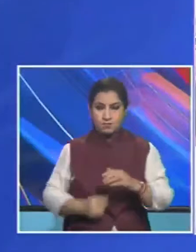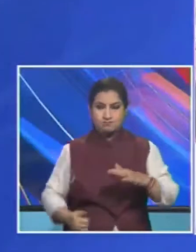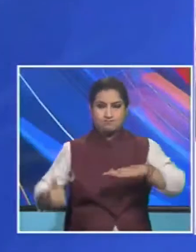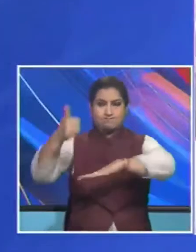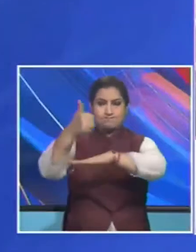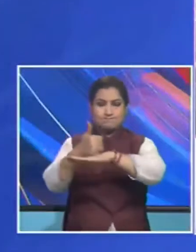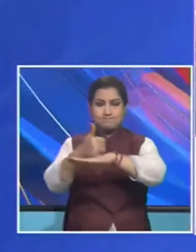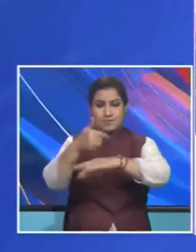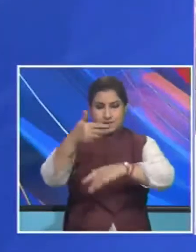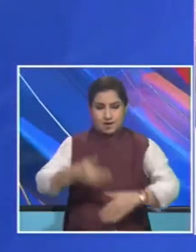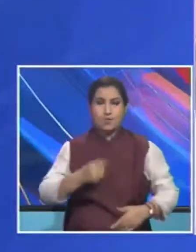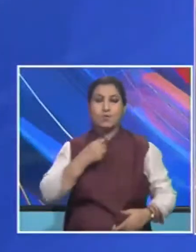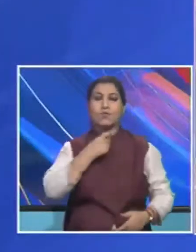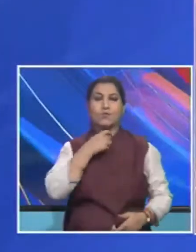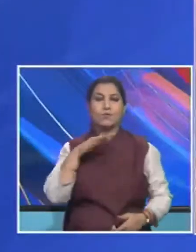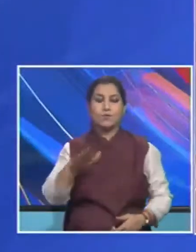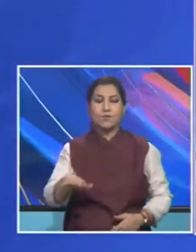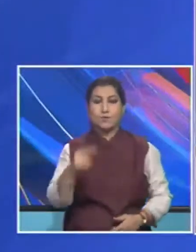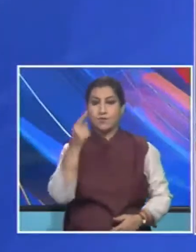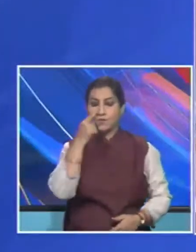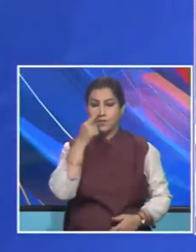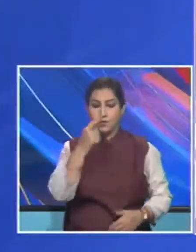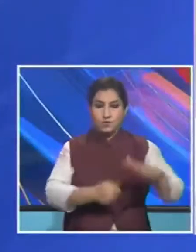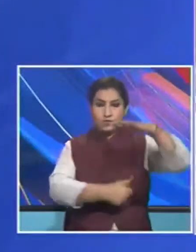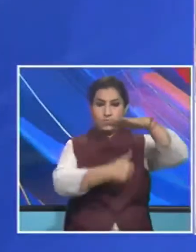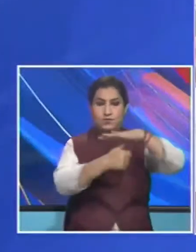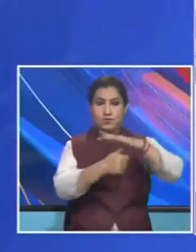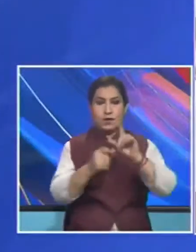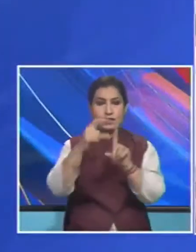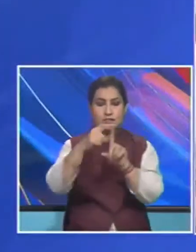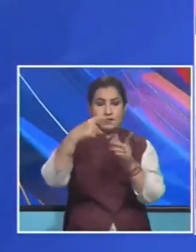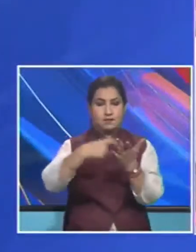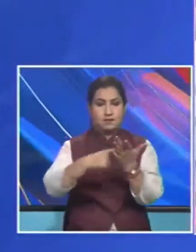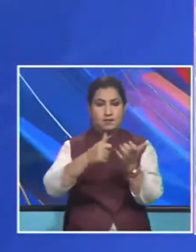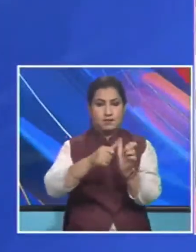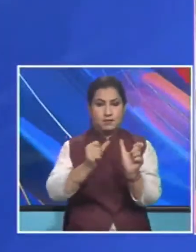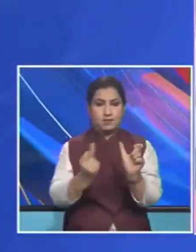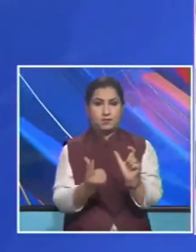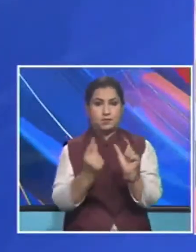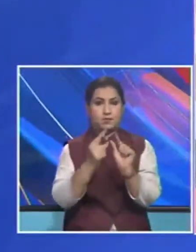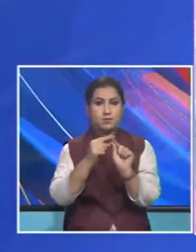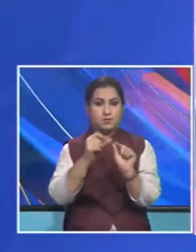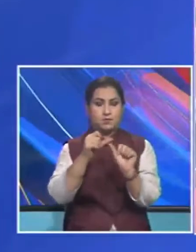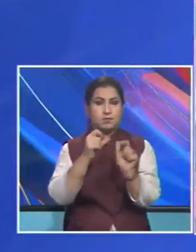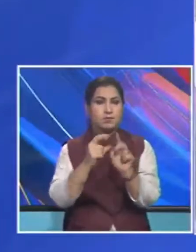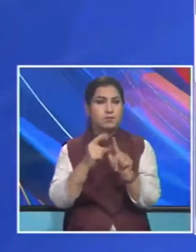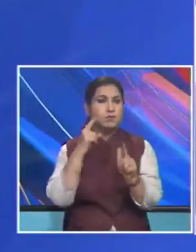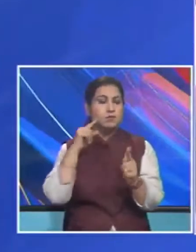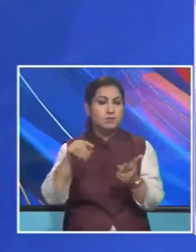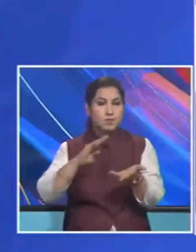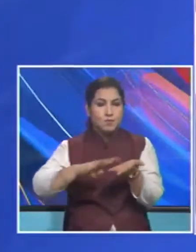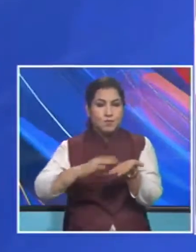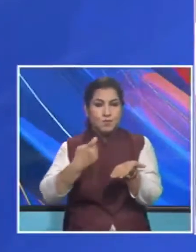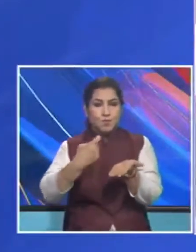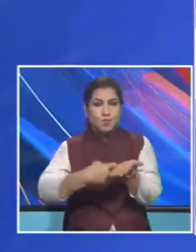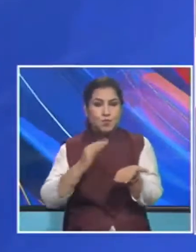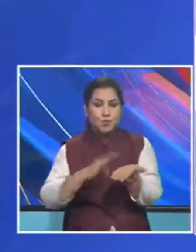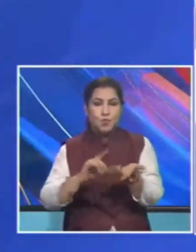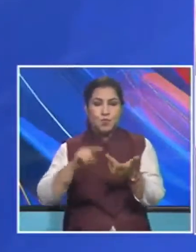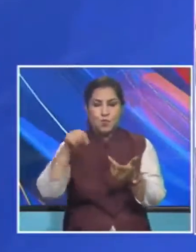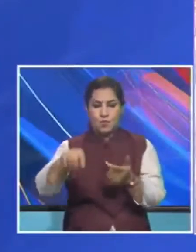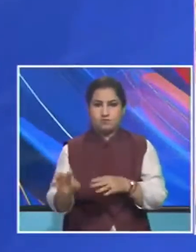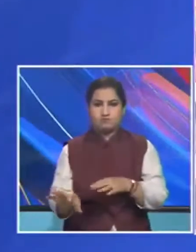been sworn in today. Madam Draupadi Murmu was sworn in as the 15th president of India a short while ago. The oath of office